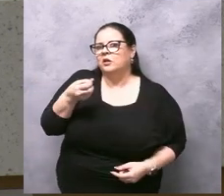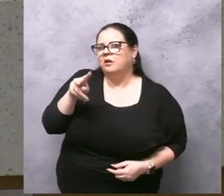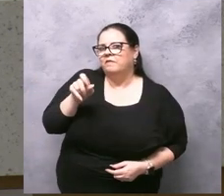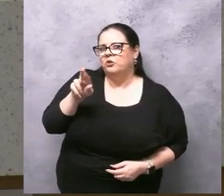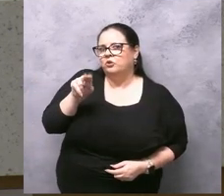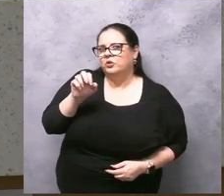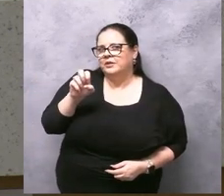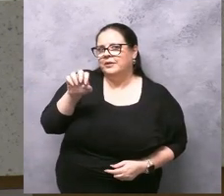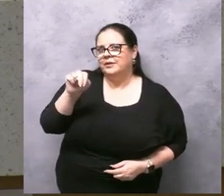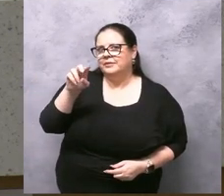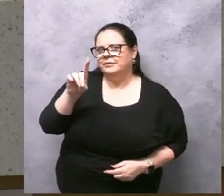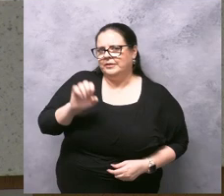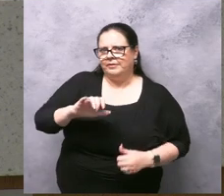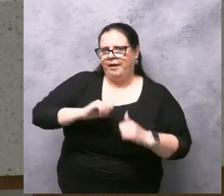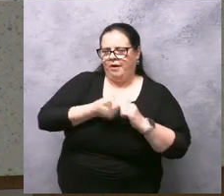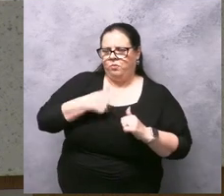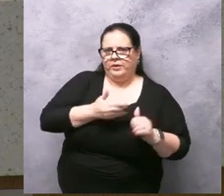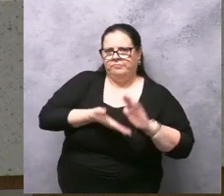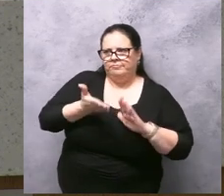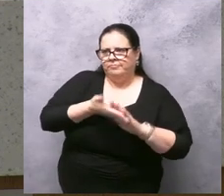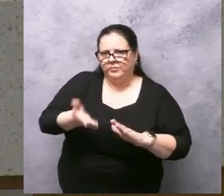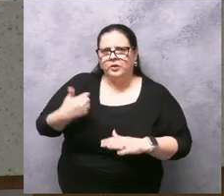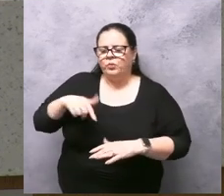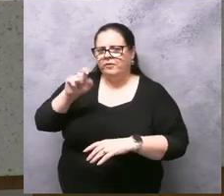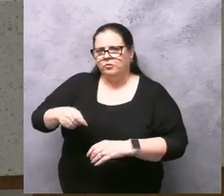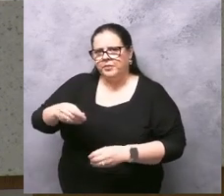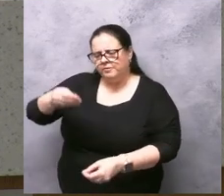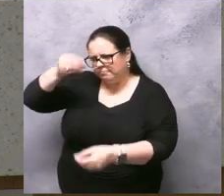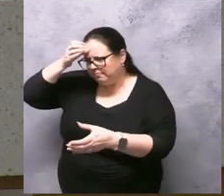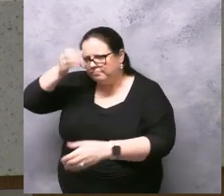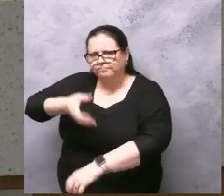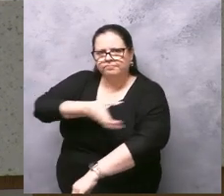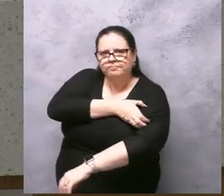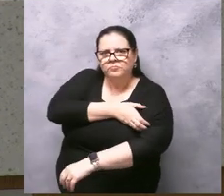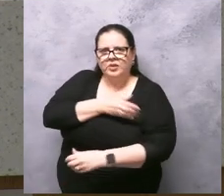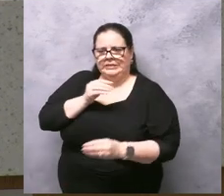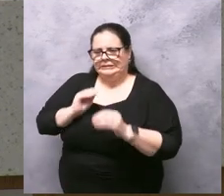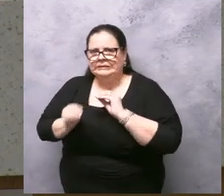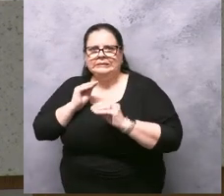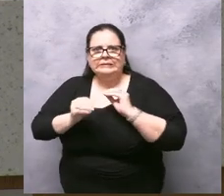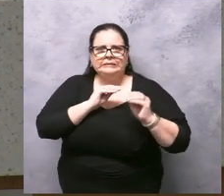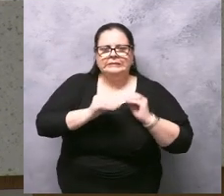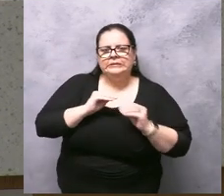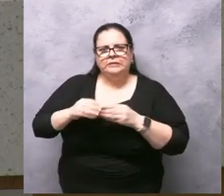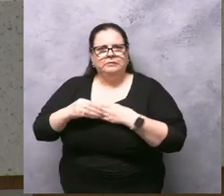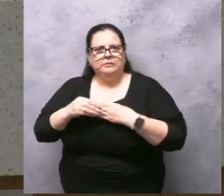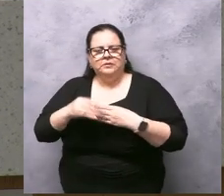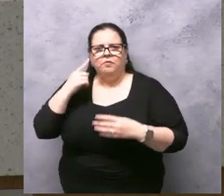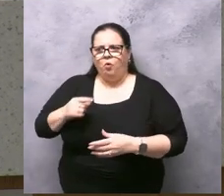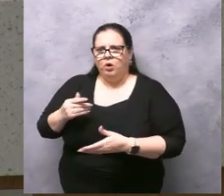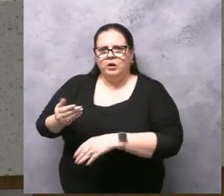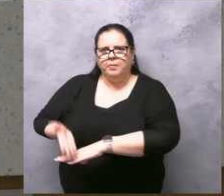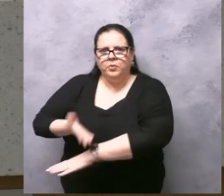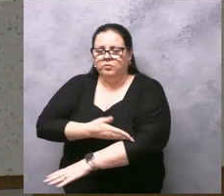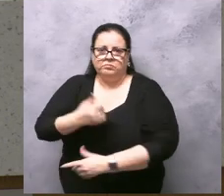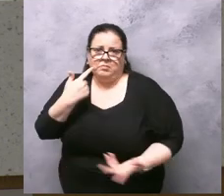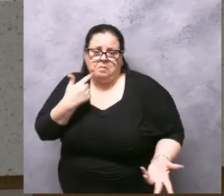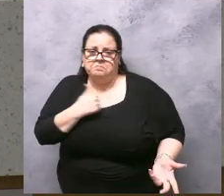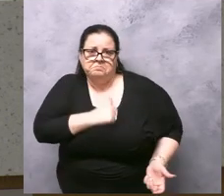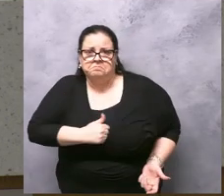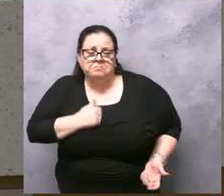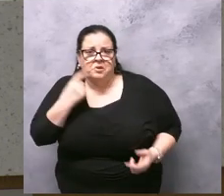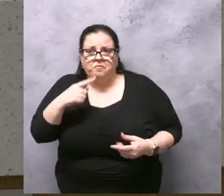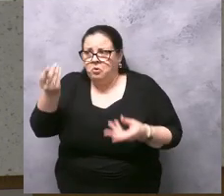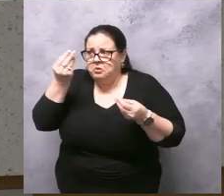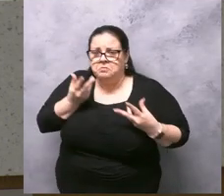to let us know if we're reaching the mark and to empower us to make adjustments real time if we're not. I'm unapologetic about my need for